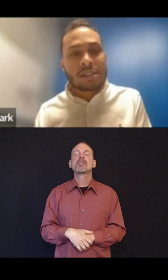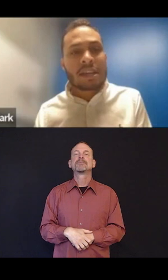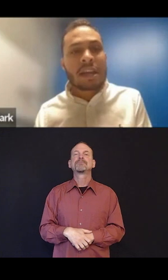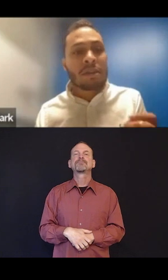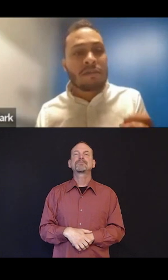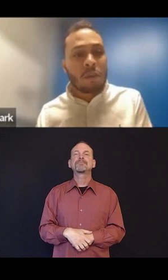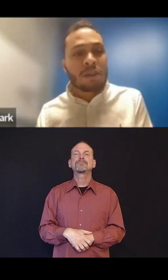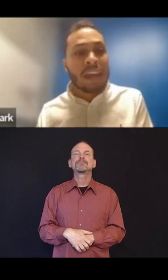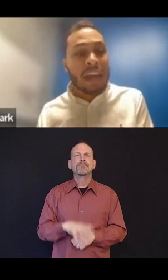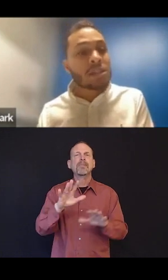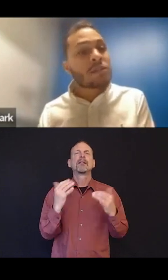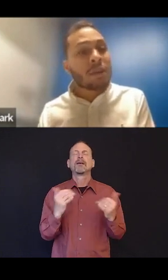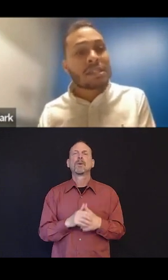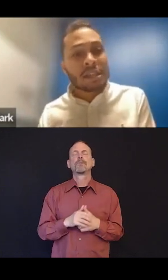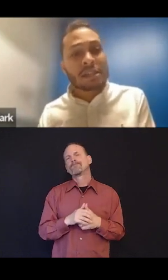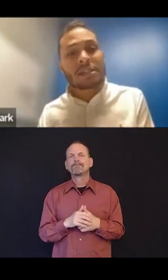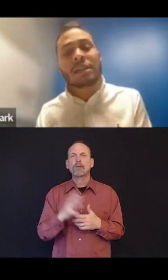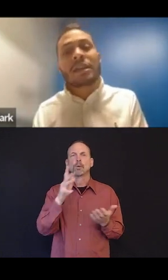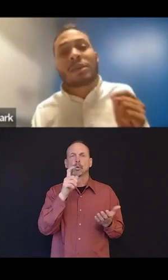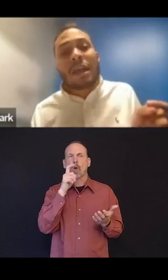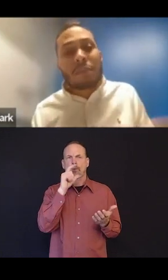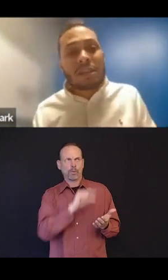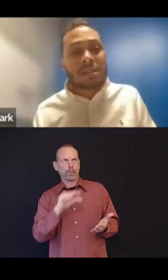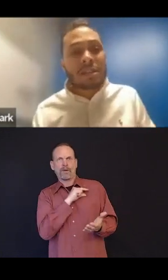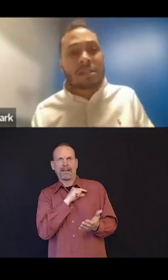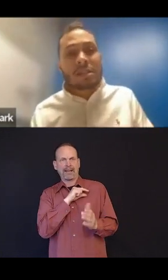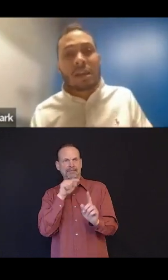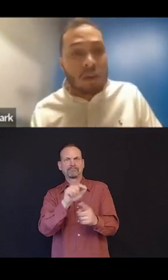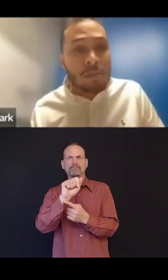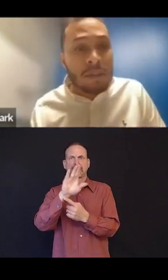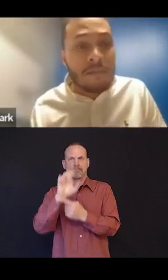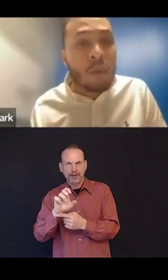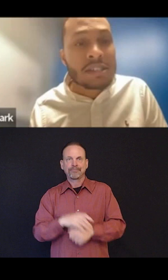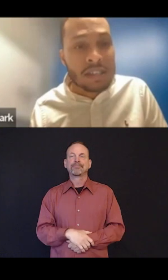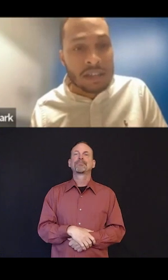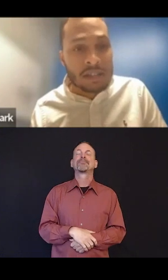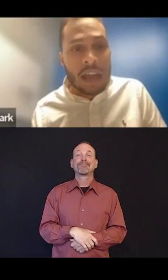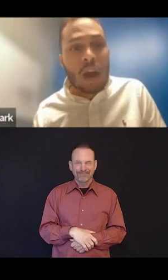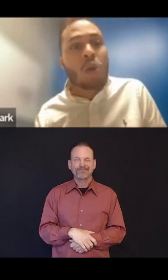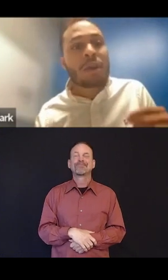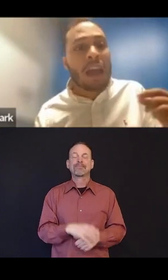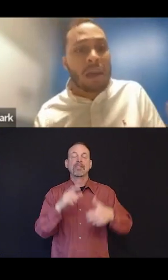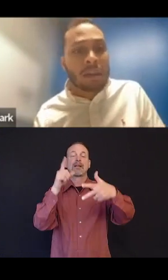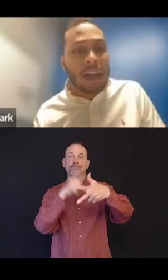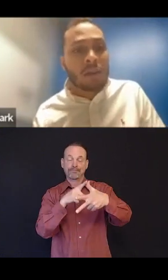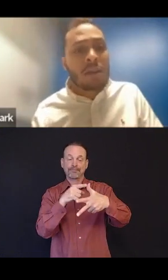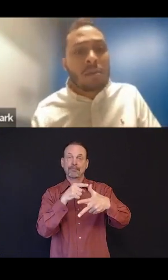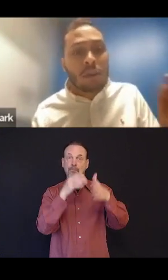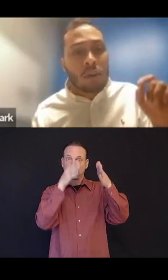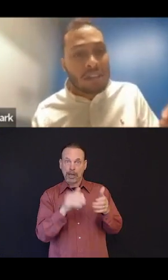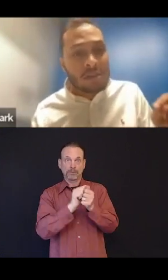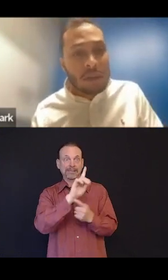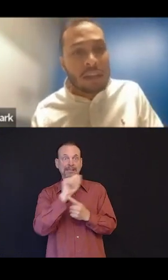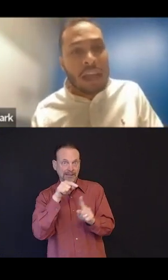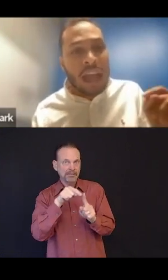be onset before the age of 26. So what that means is you could be 46 and open an ABLE account,